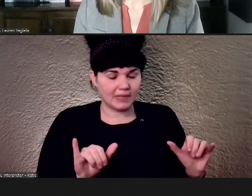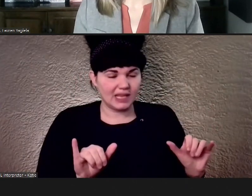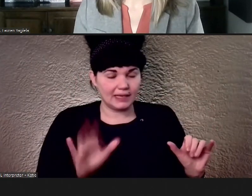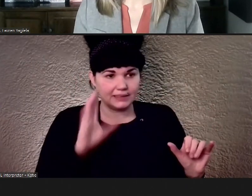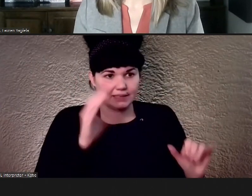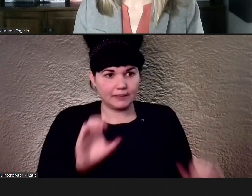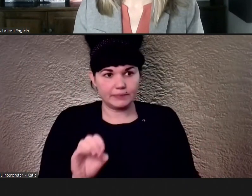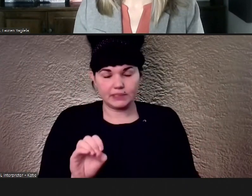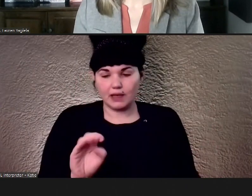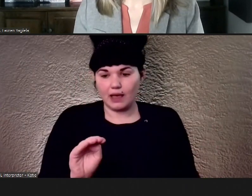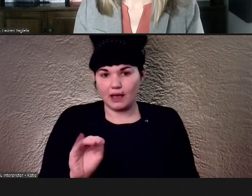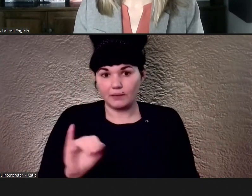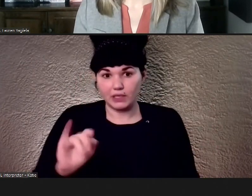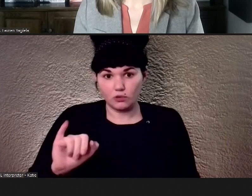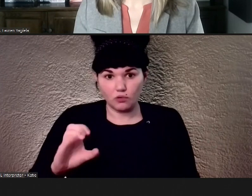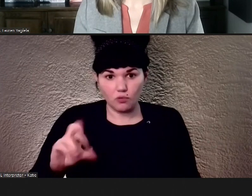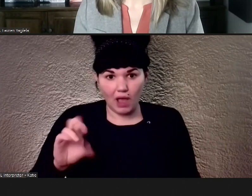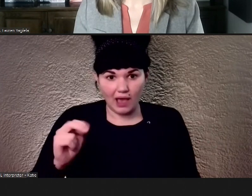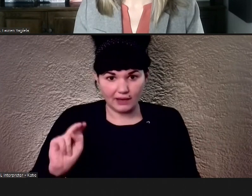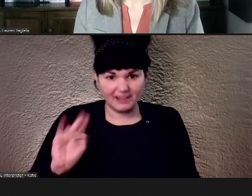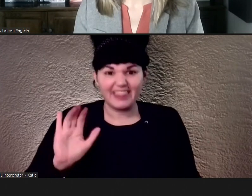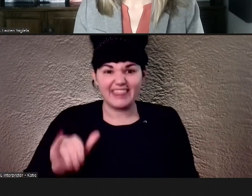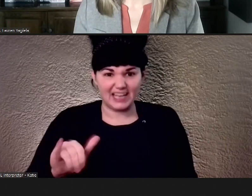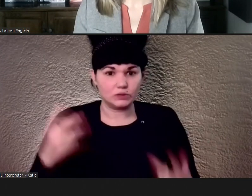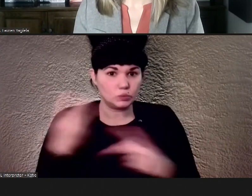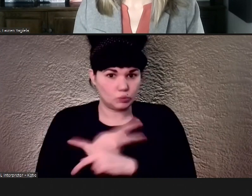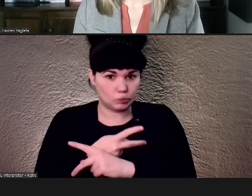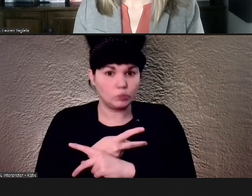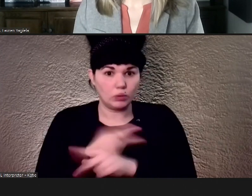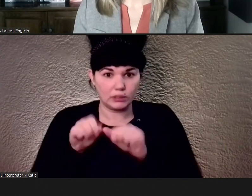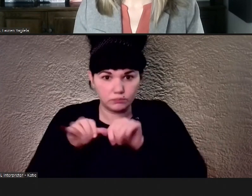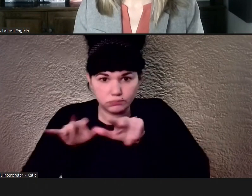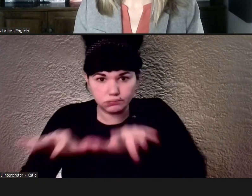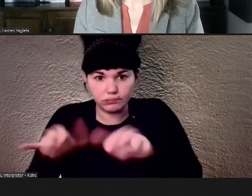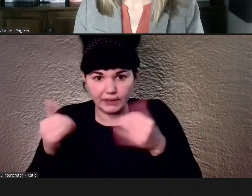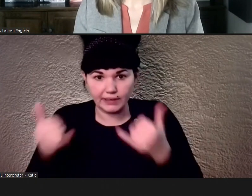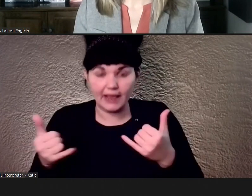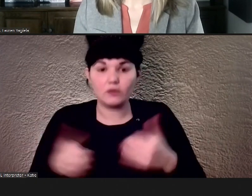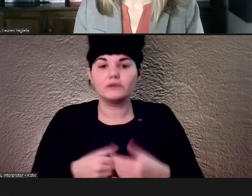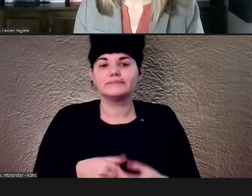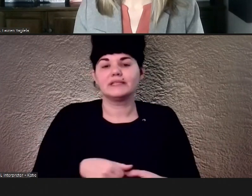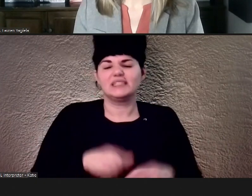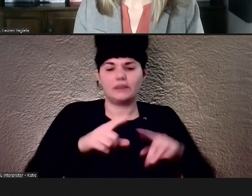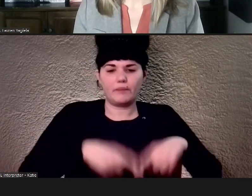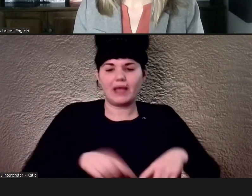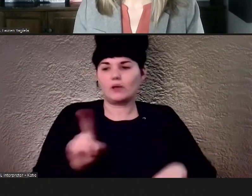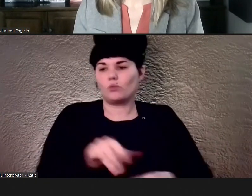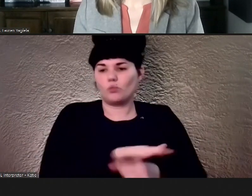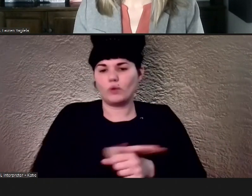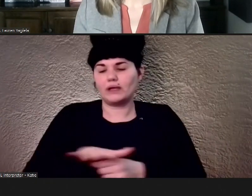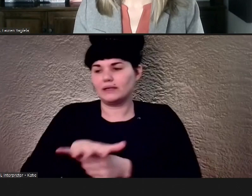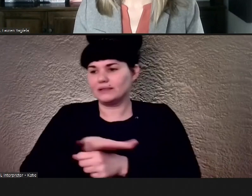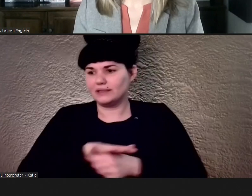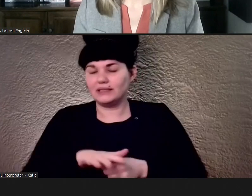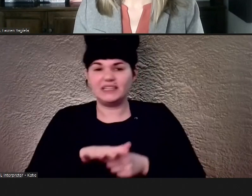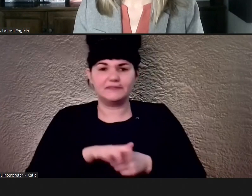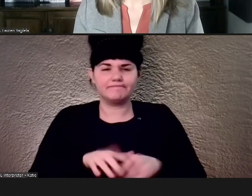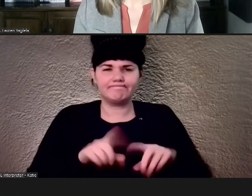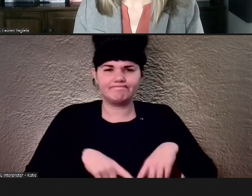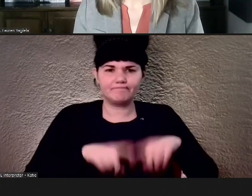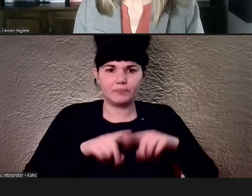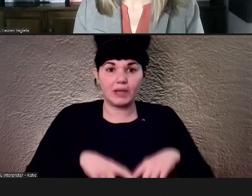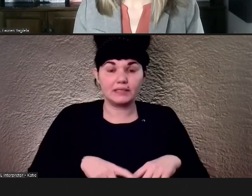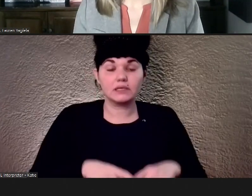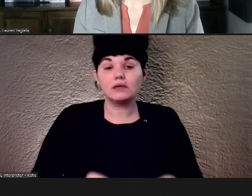predominant strain. There is likely to be some difference from region to region. And what we're seeing in 2 North and 2 South indicates that it